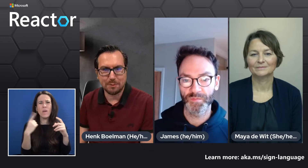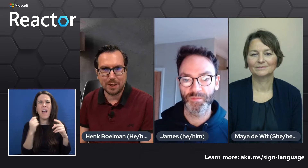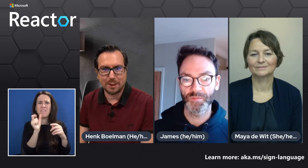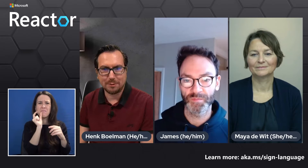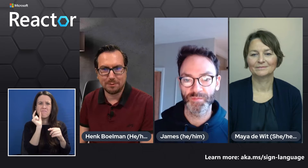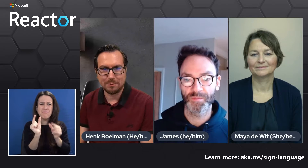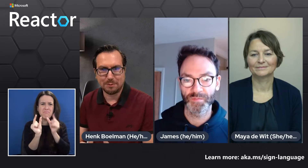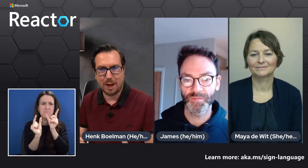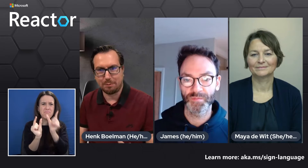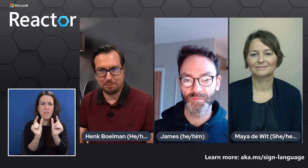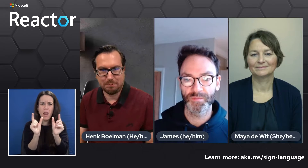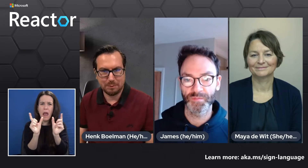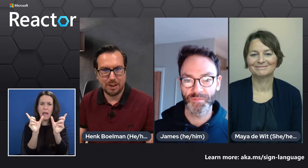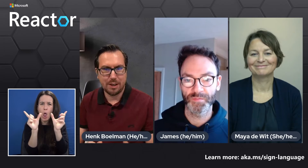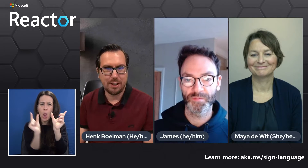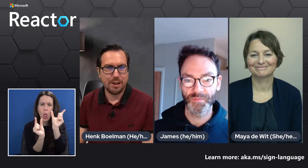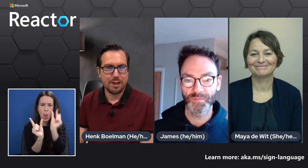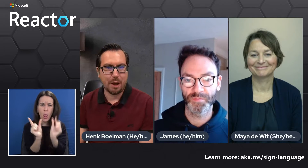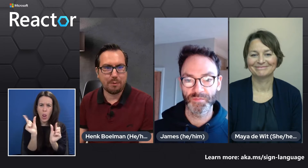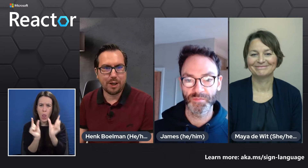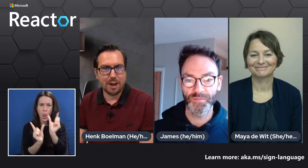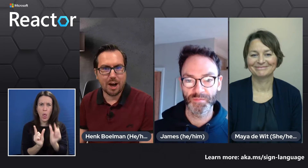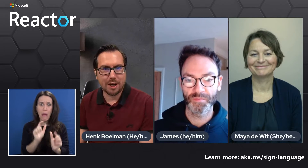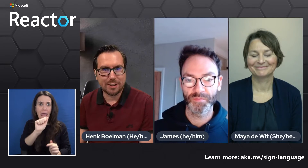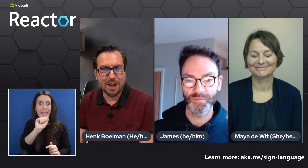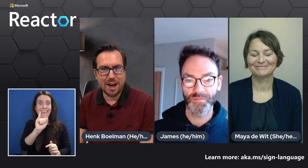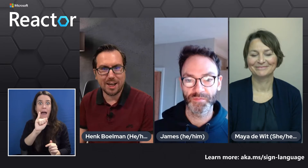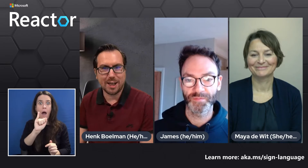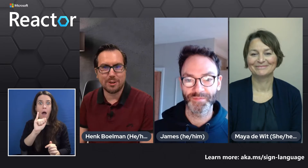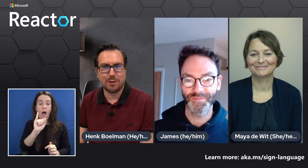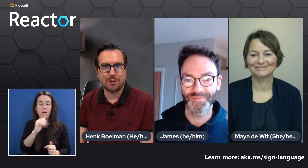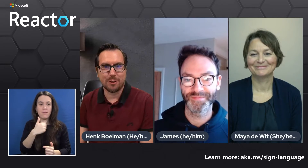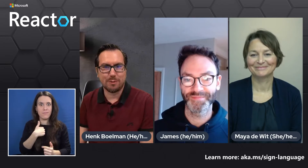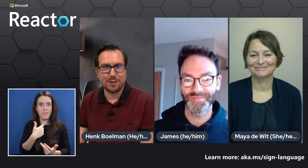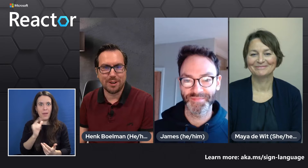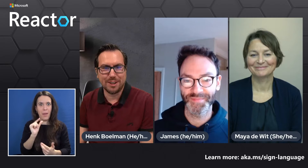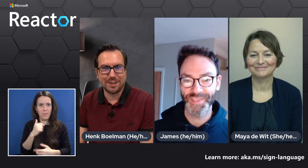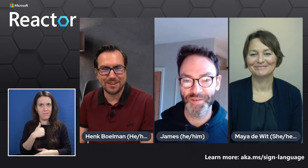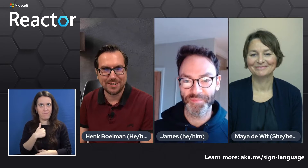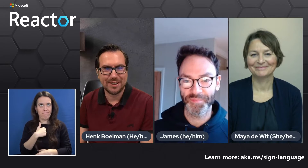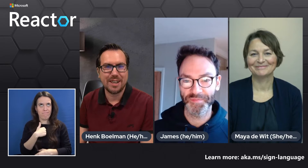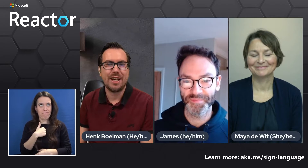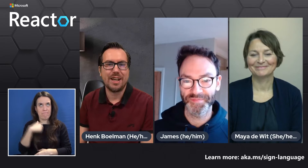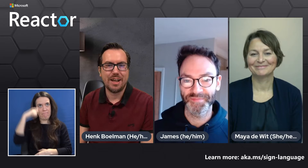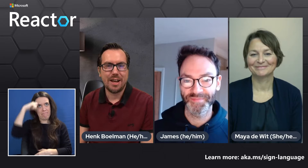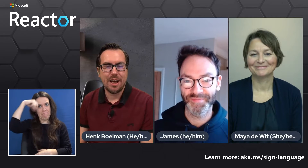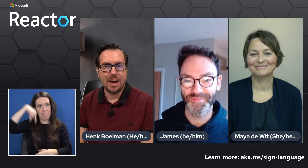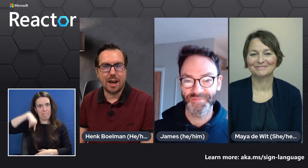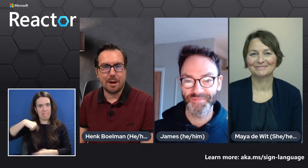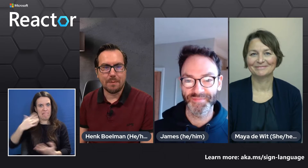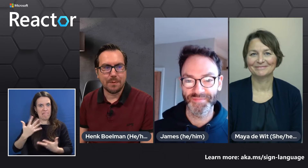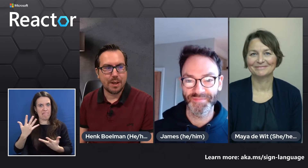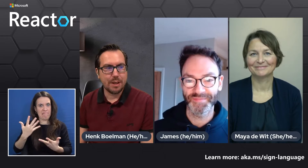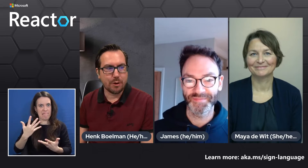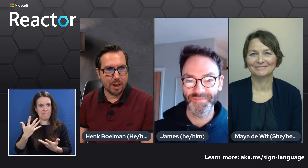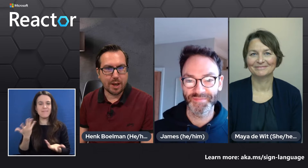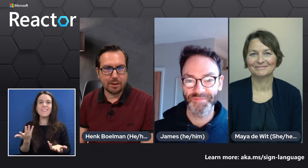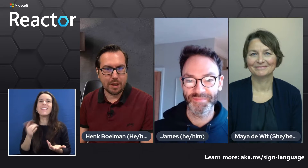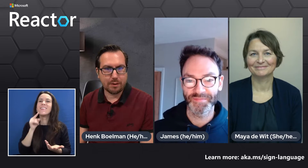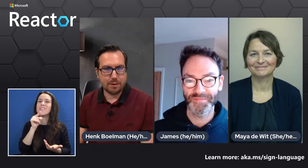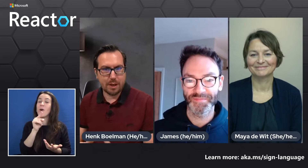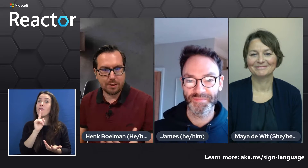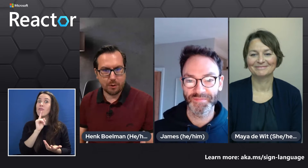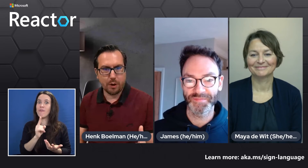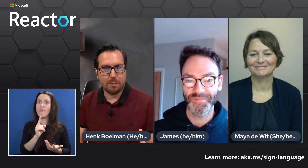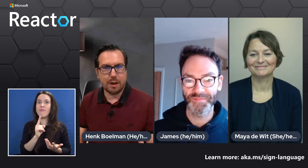AI that are pretty hard, I guess, to interpret. Yeah. So yeah,